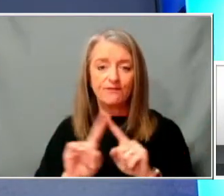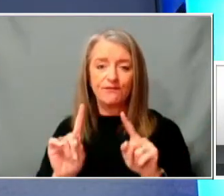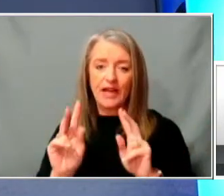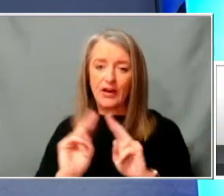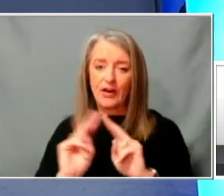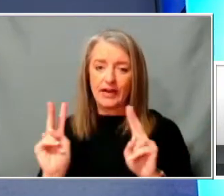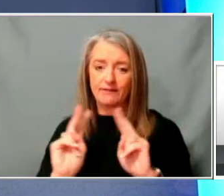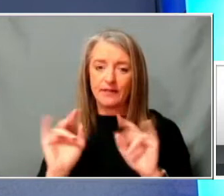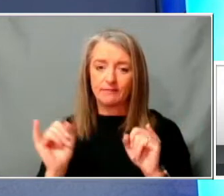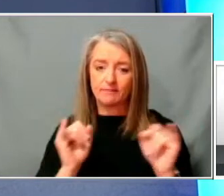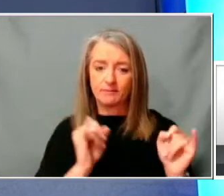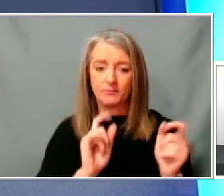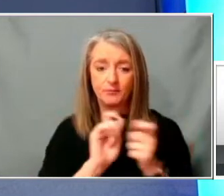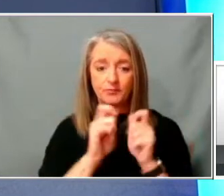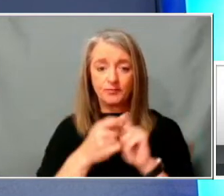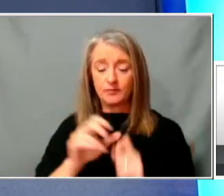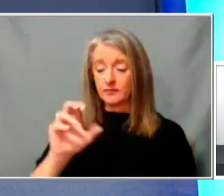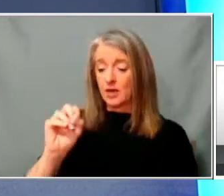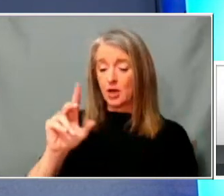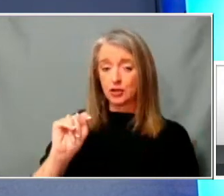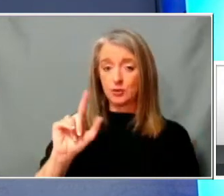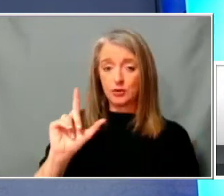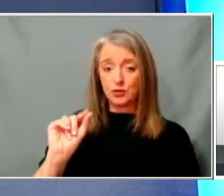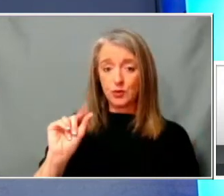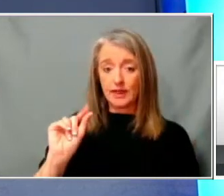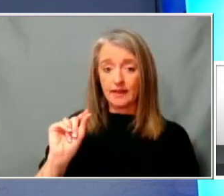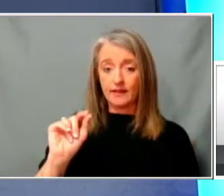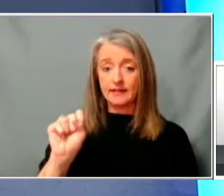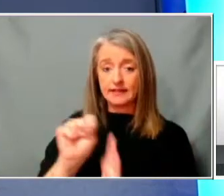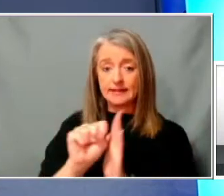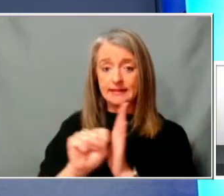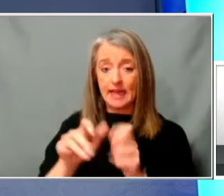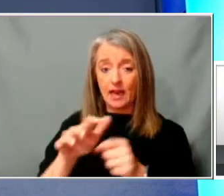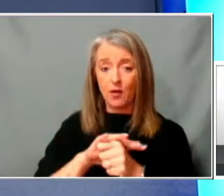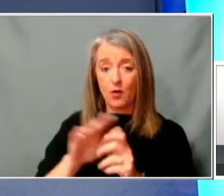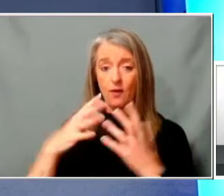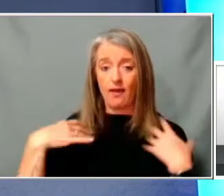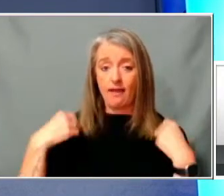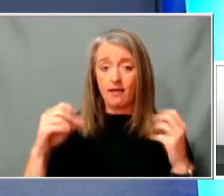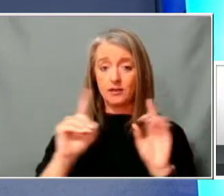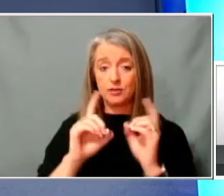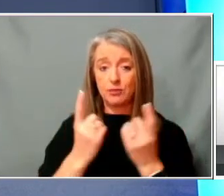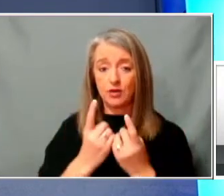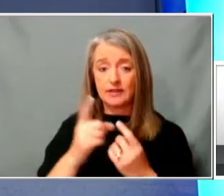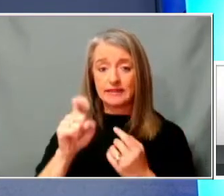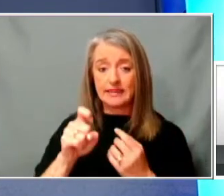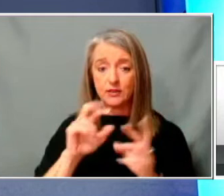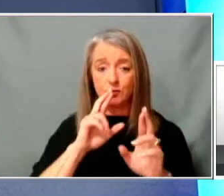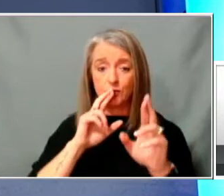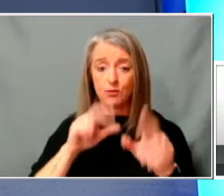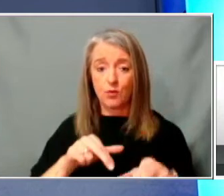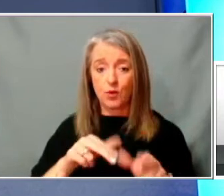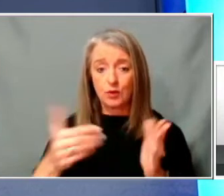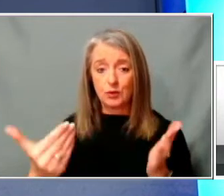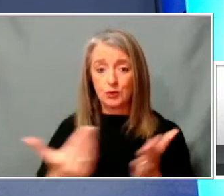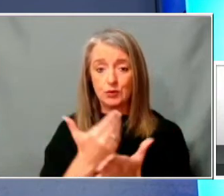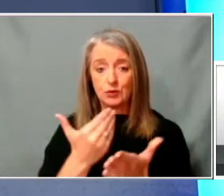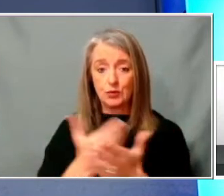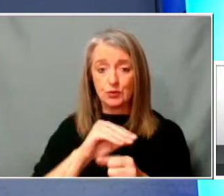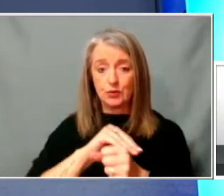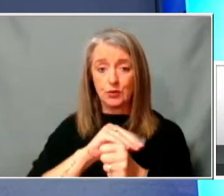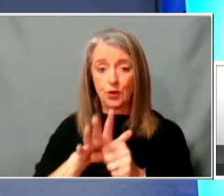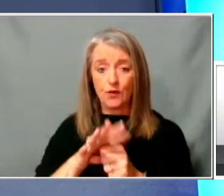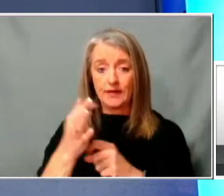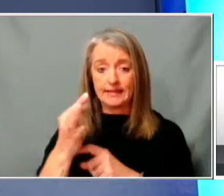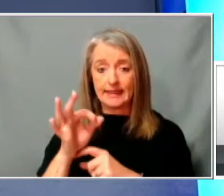big change coming October 20th. Starting October 20th, state and local health departments will only need to report their new COVID-19